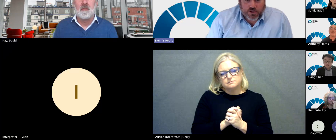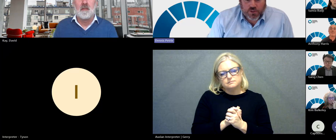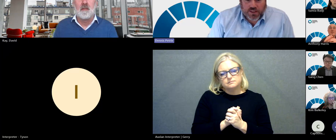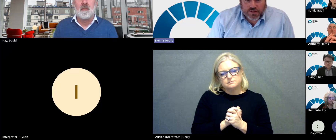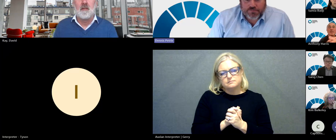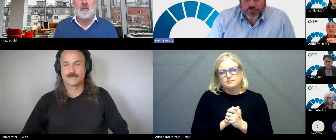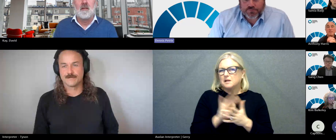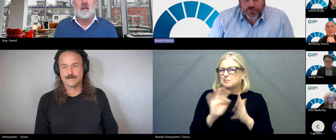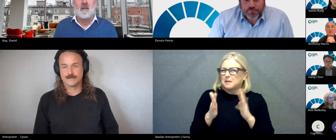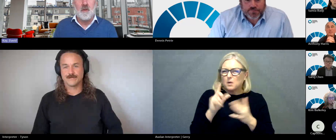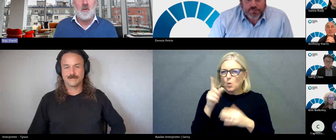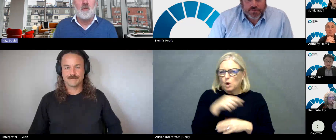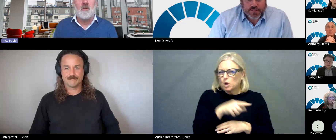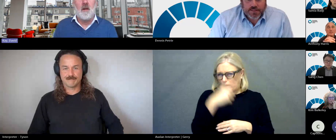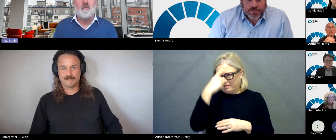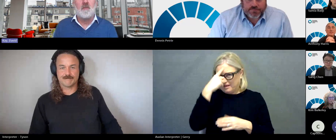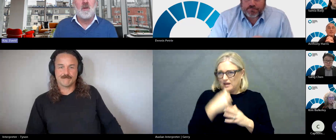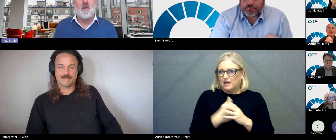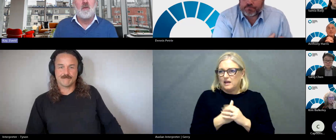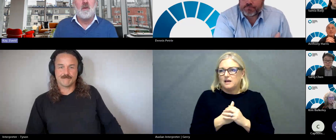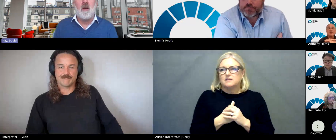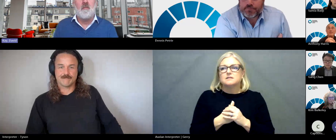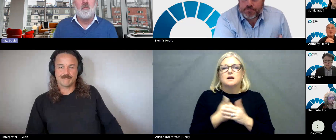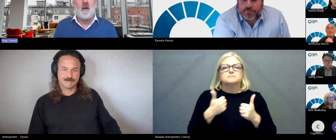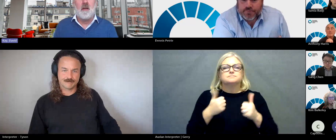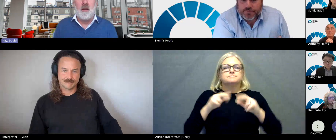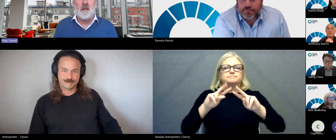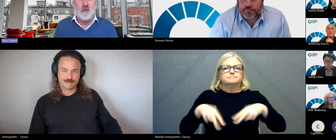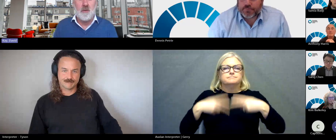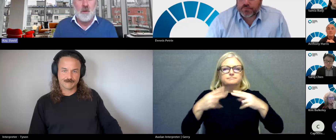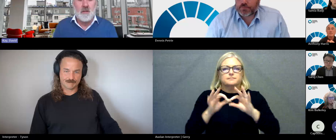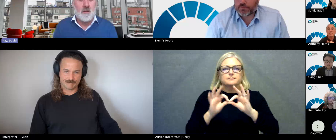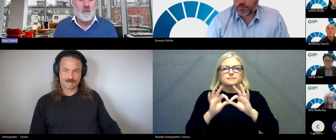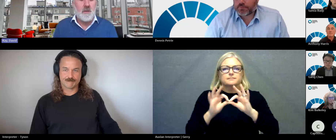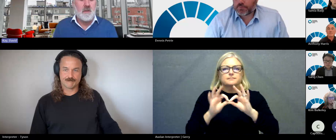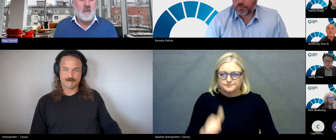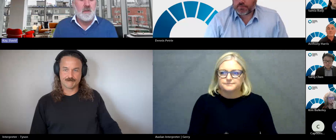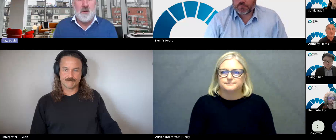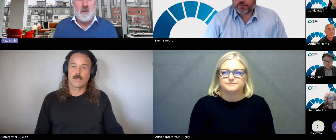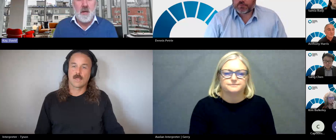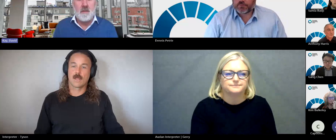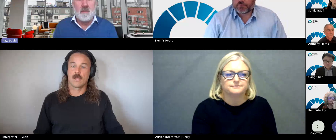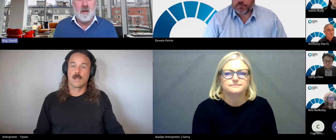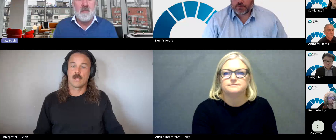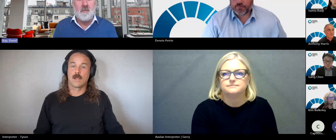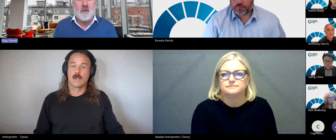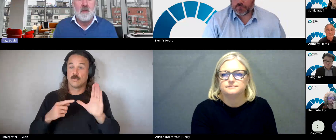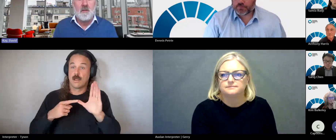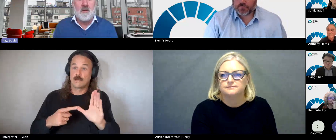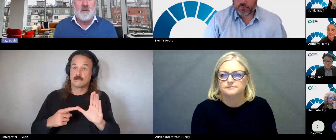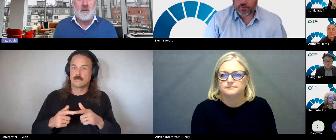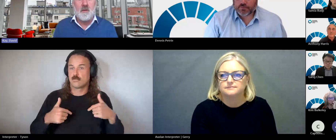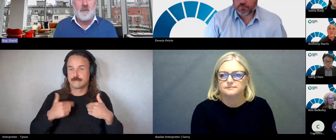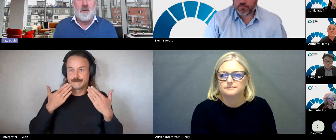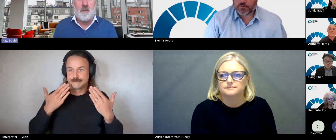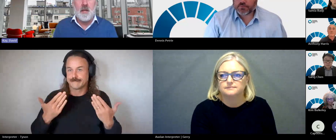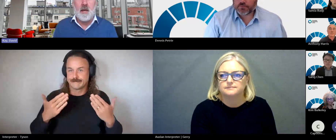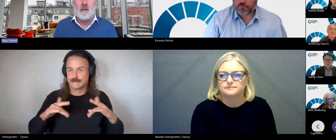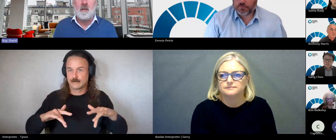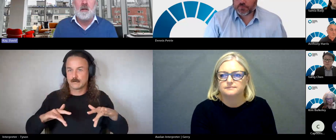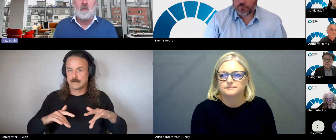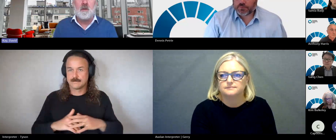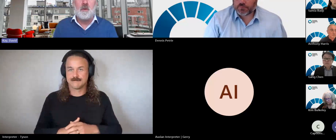that you're thinking. Sure. I guess the short answer is we don't know yet. So there is no